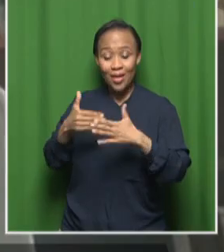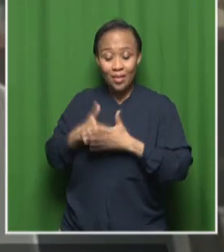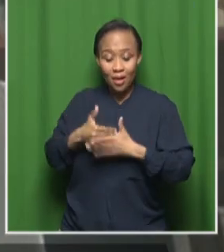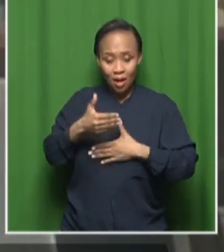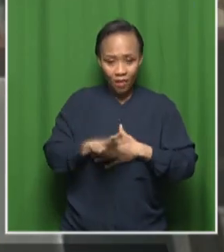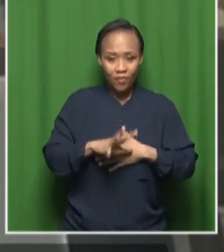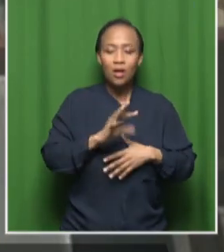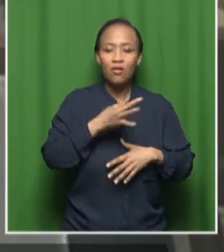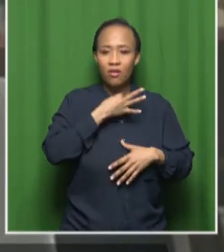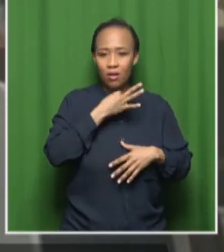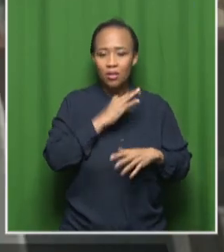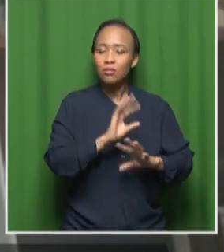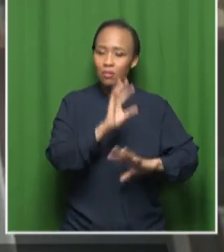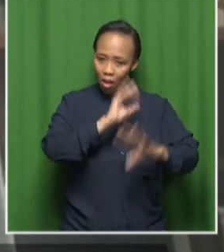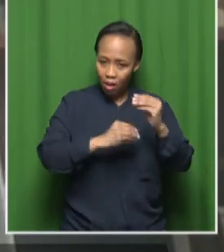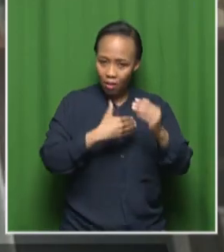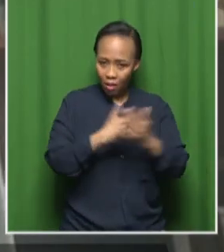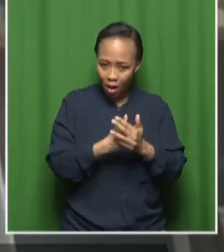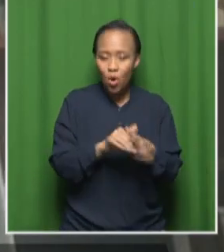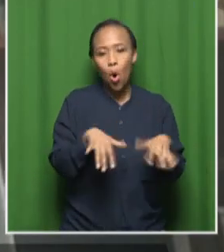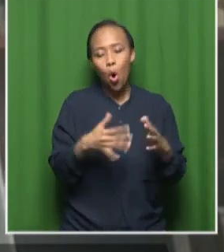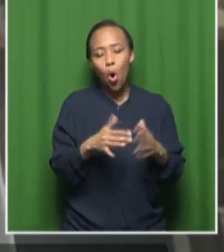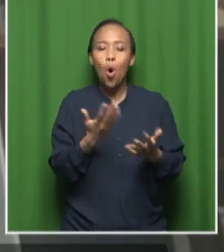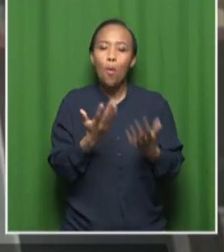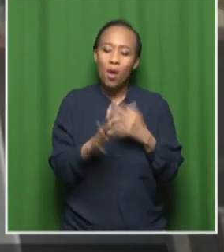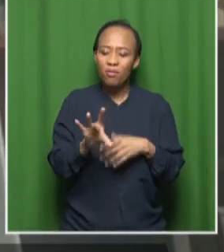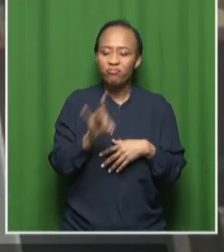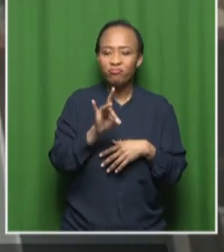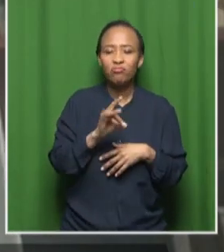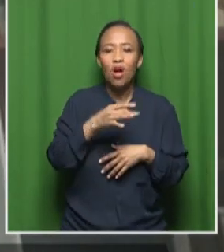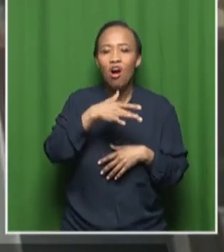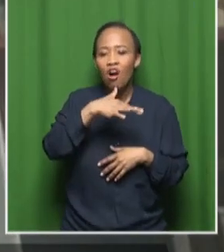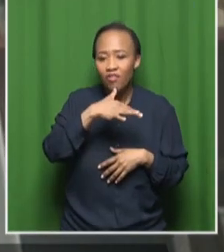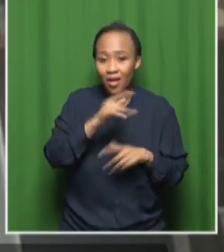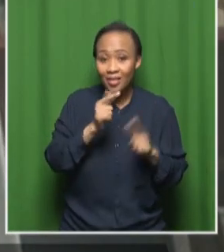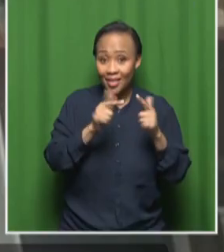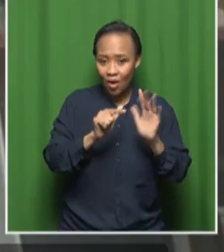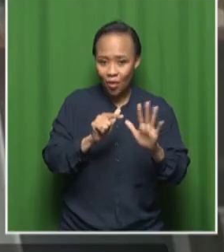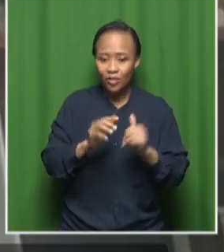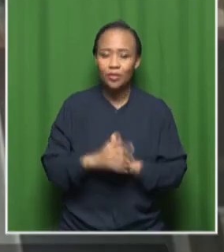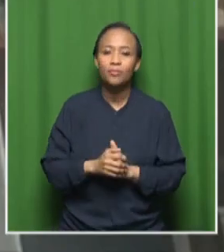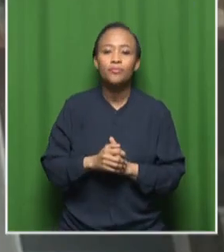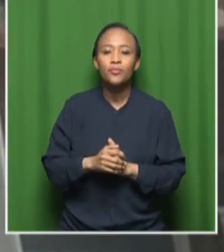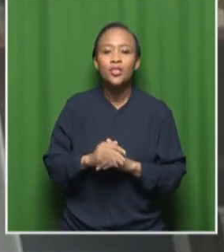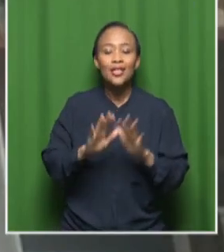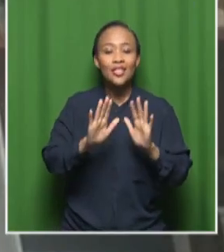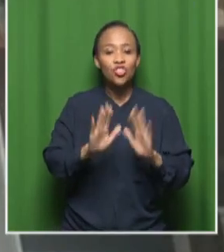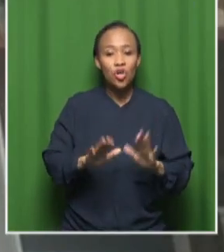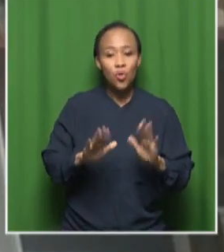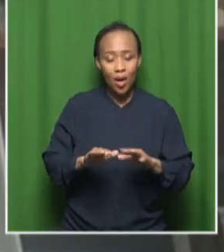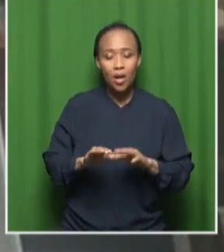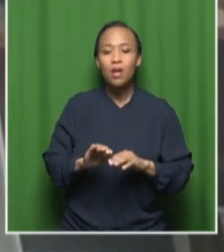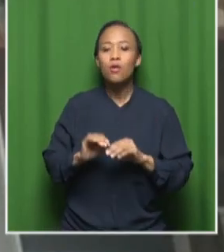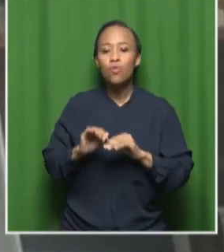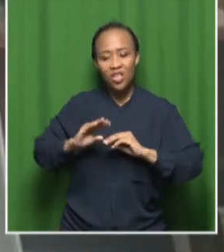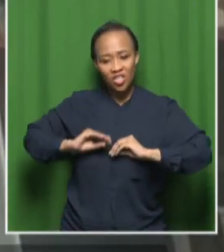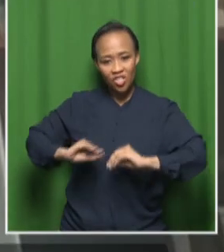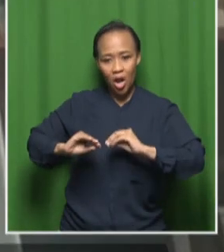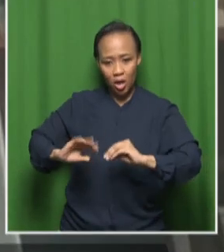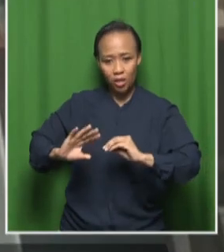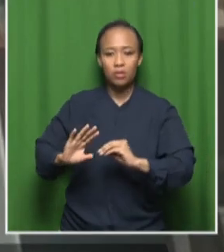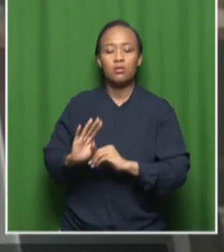and in some occasions Afrikaans. What happens if we teach children in their individual vernaculars is that when